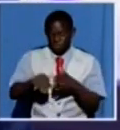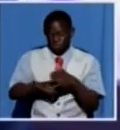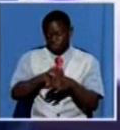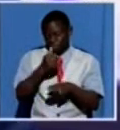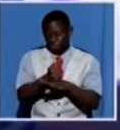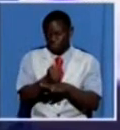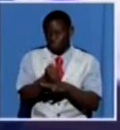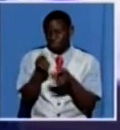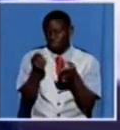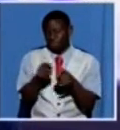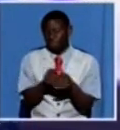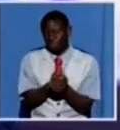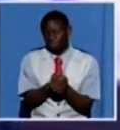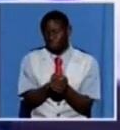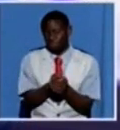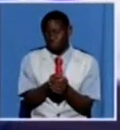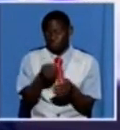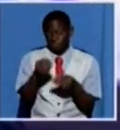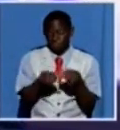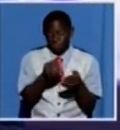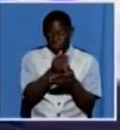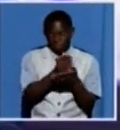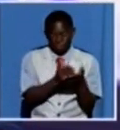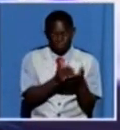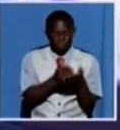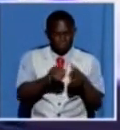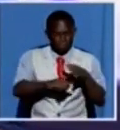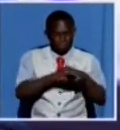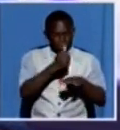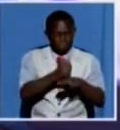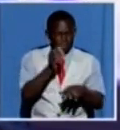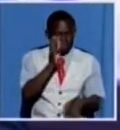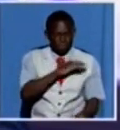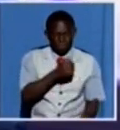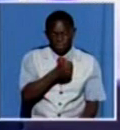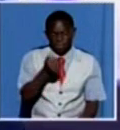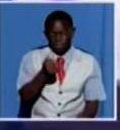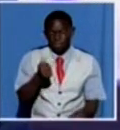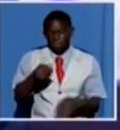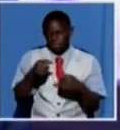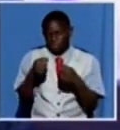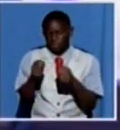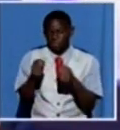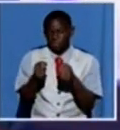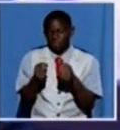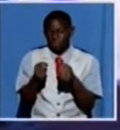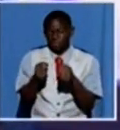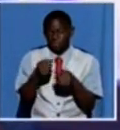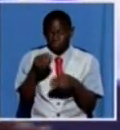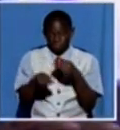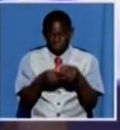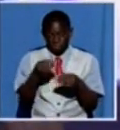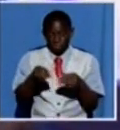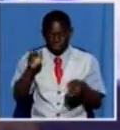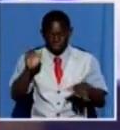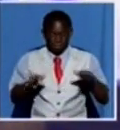already established and those who are coming up. So it is a balancing equation as government. You can't kill completely those who